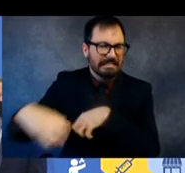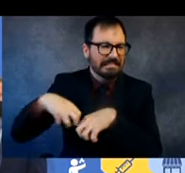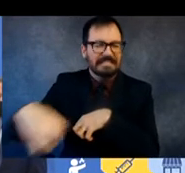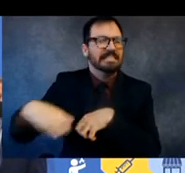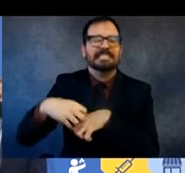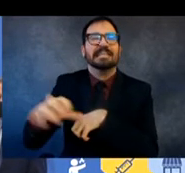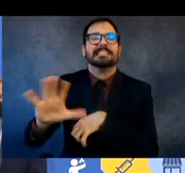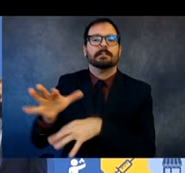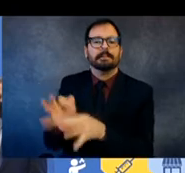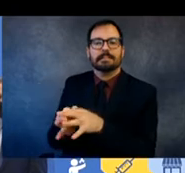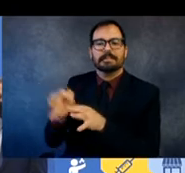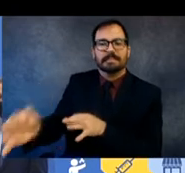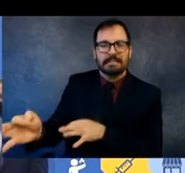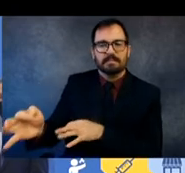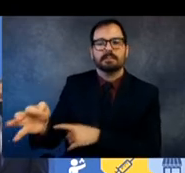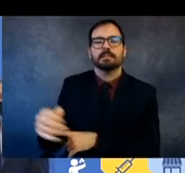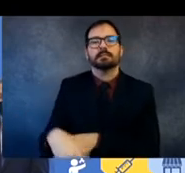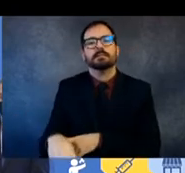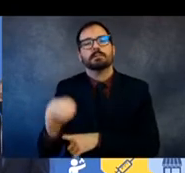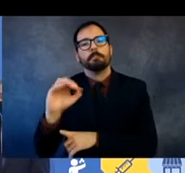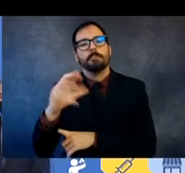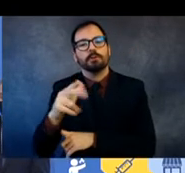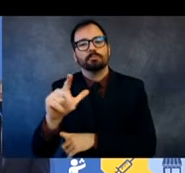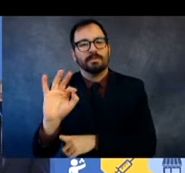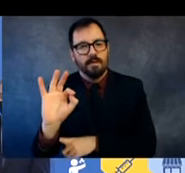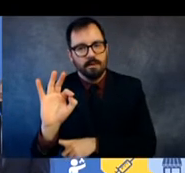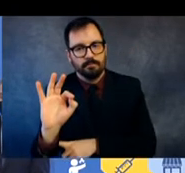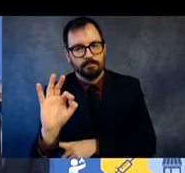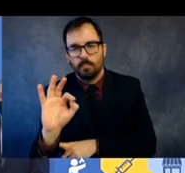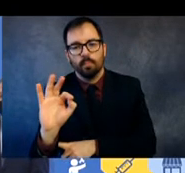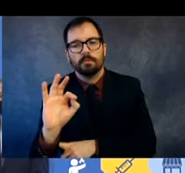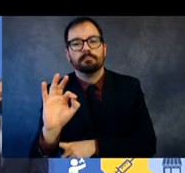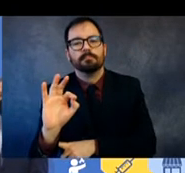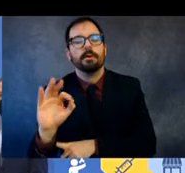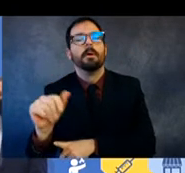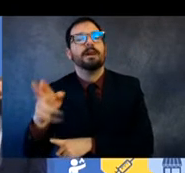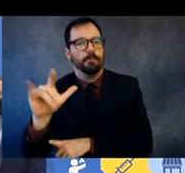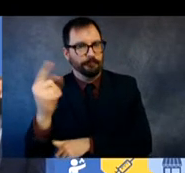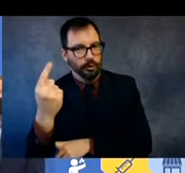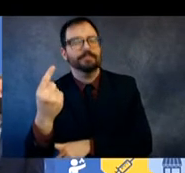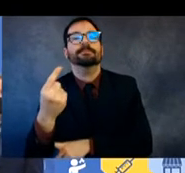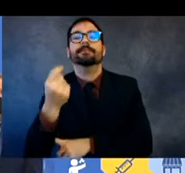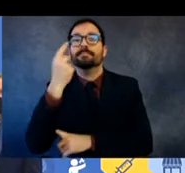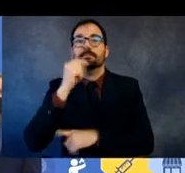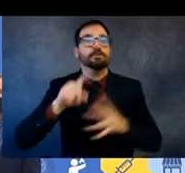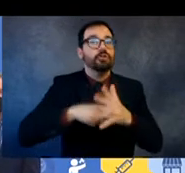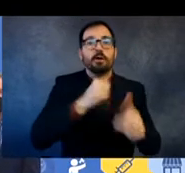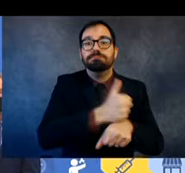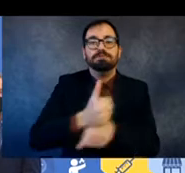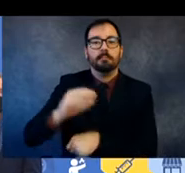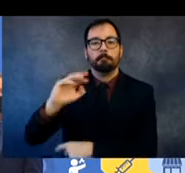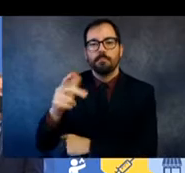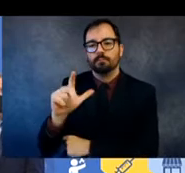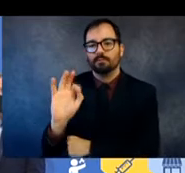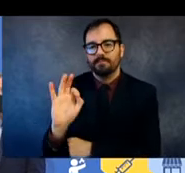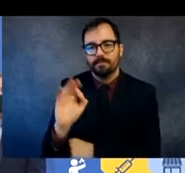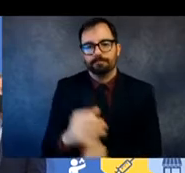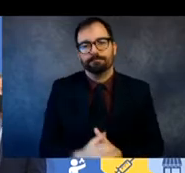Setup in the North End is going to begin on March 29th. We've been proactively reaching out to small businesses. We've held